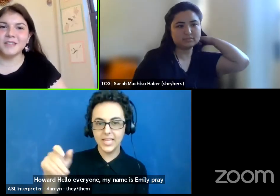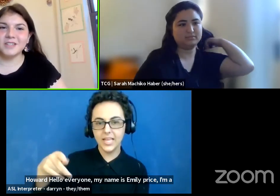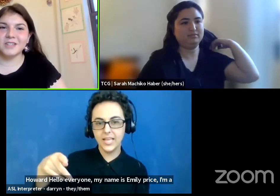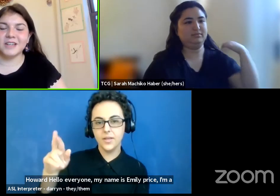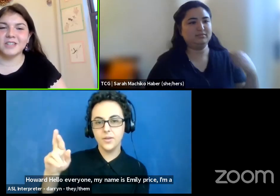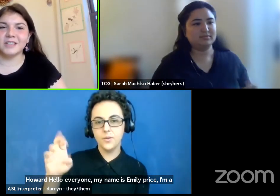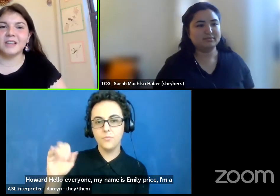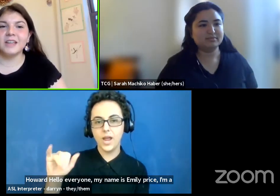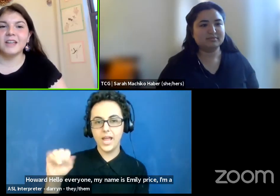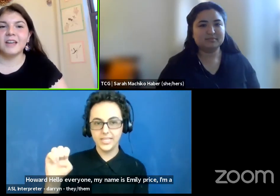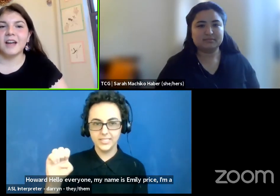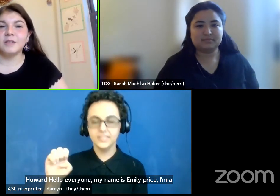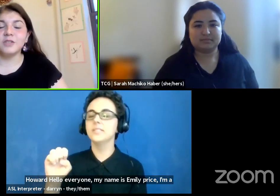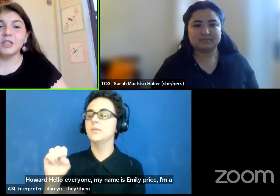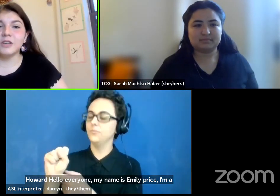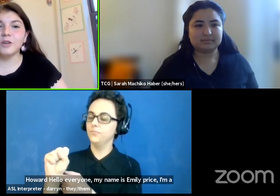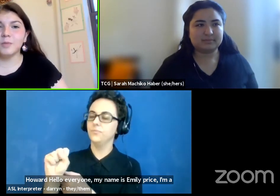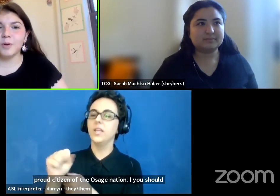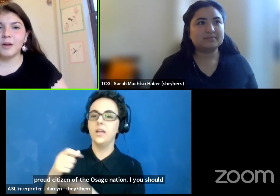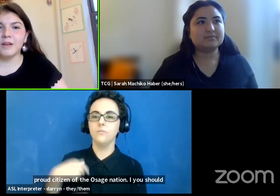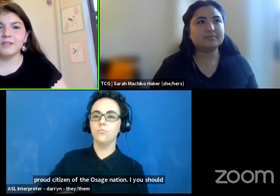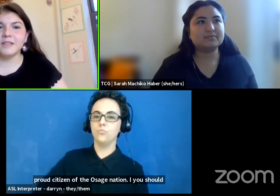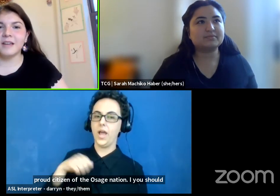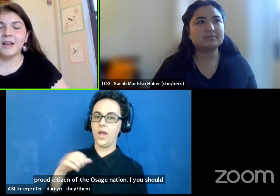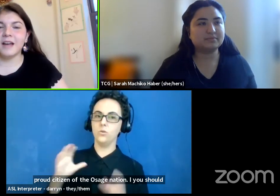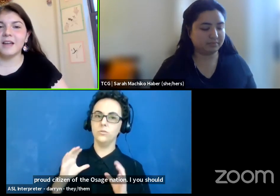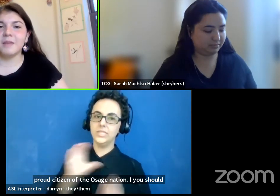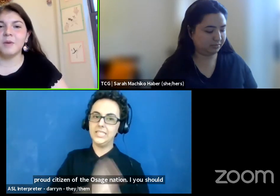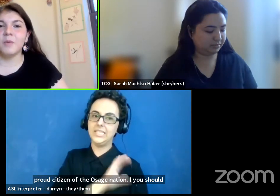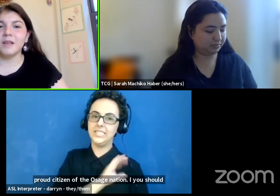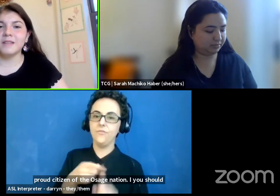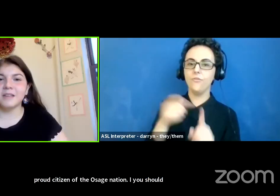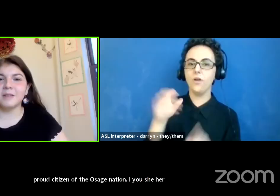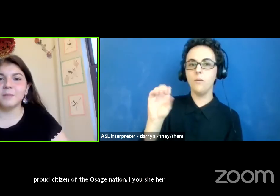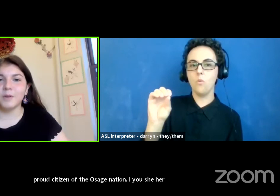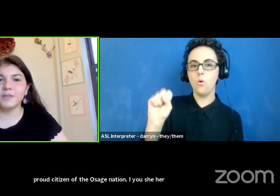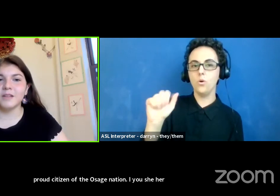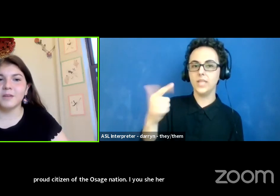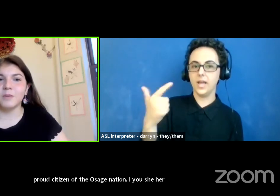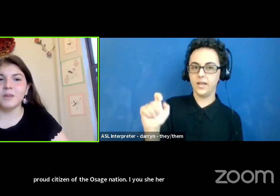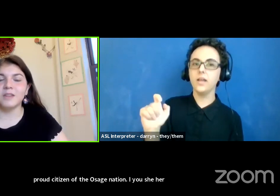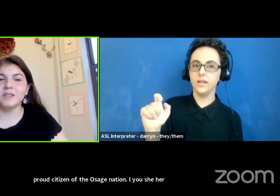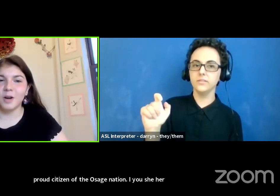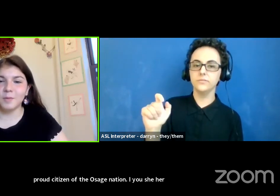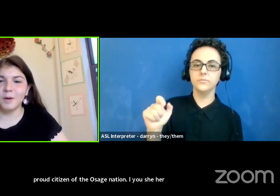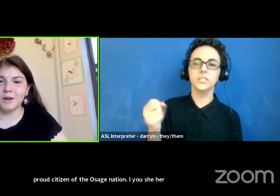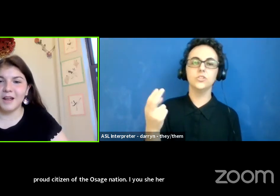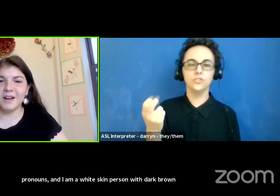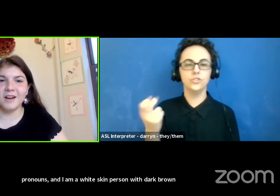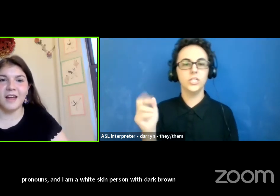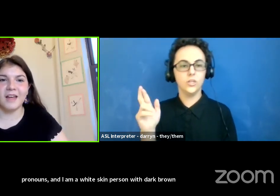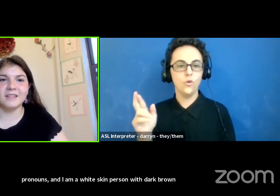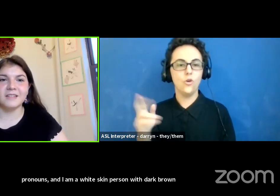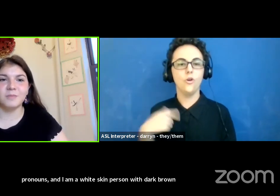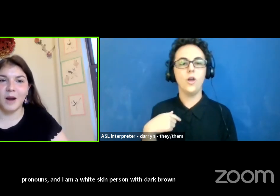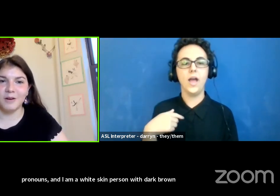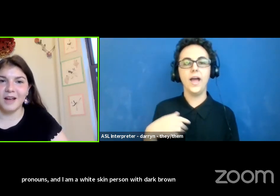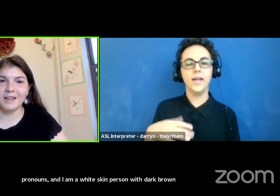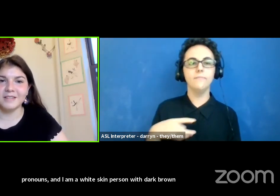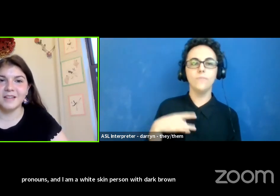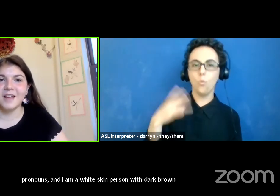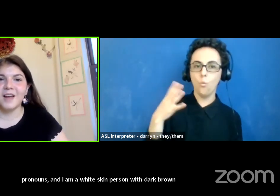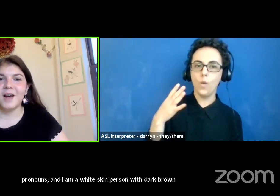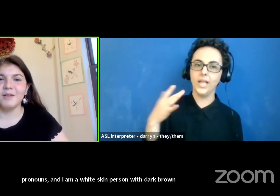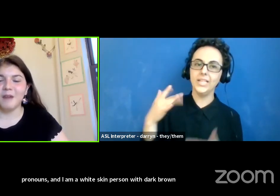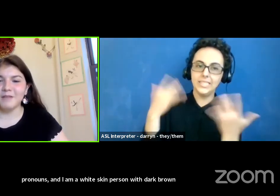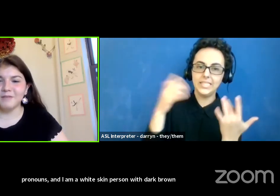of the Osage Nation. I use she, her pronouns, and I am a white-skinned person with dark brown hair and brown